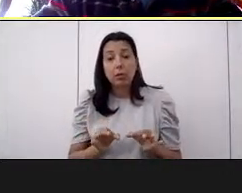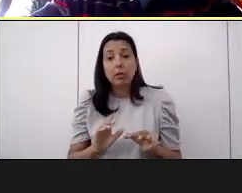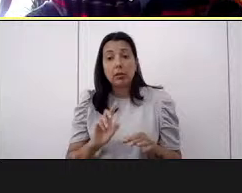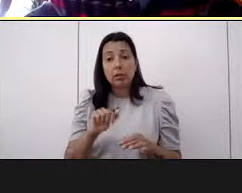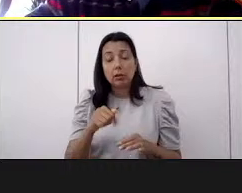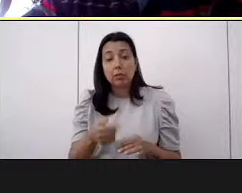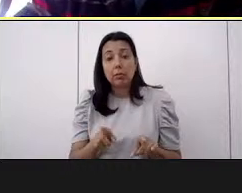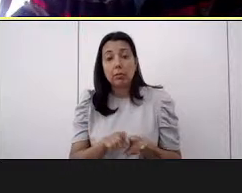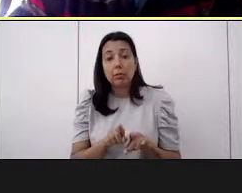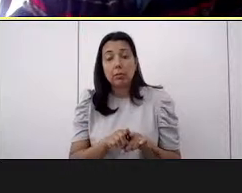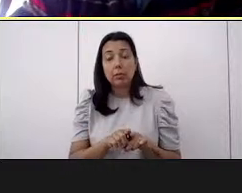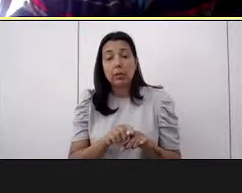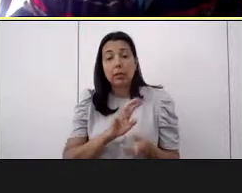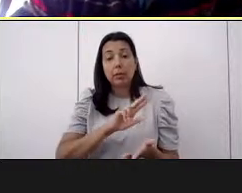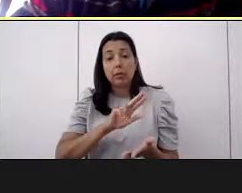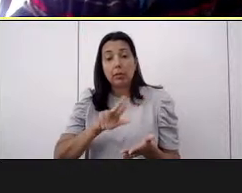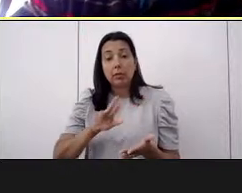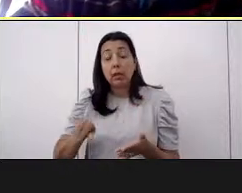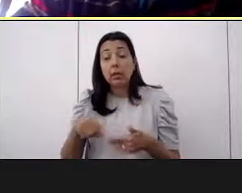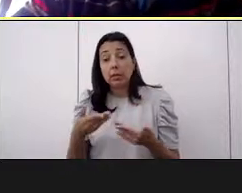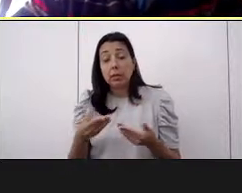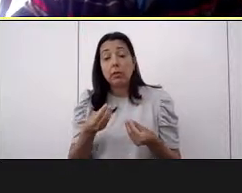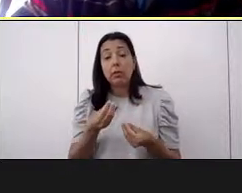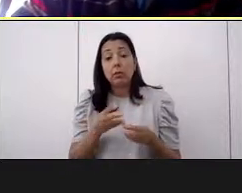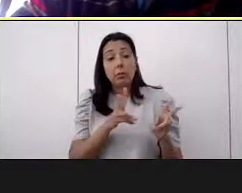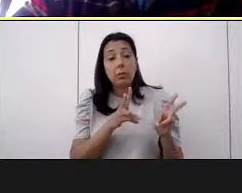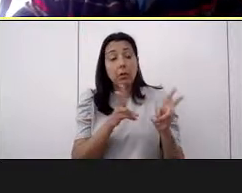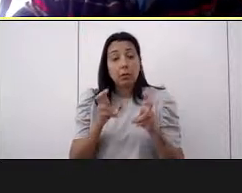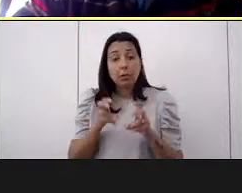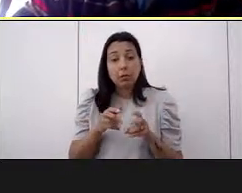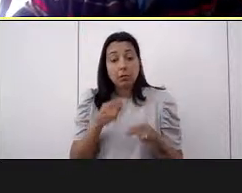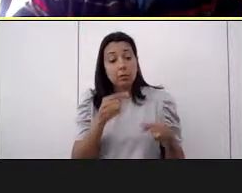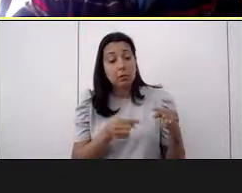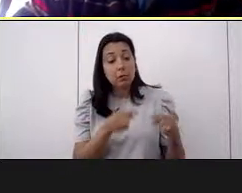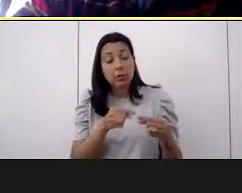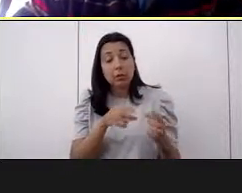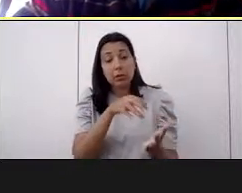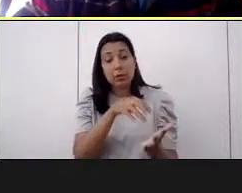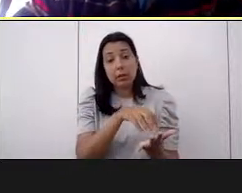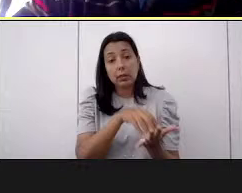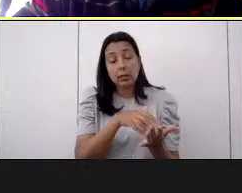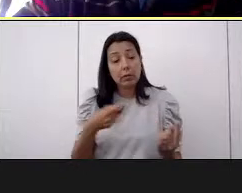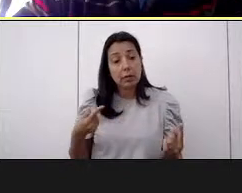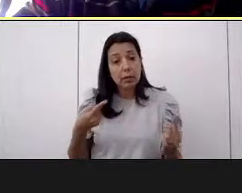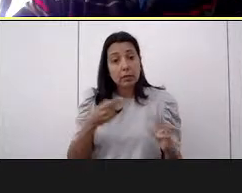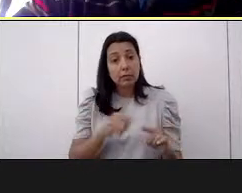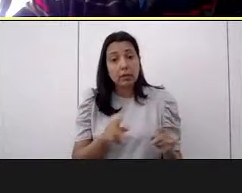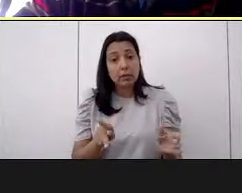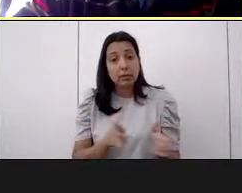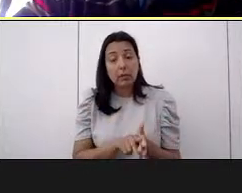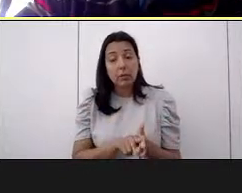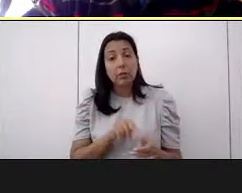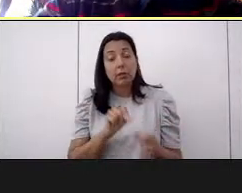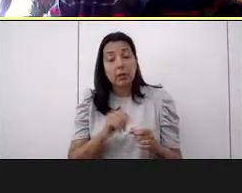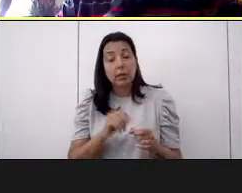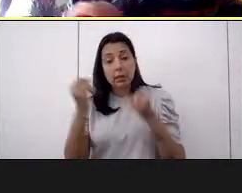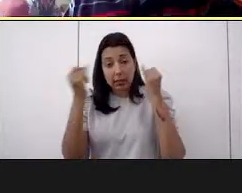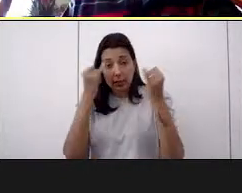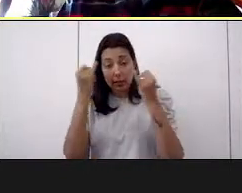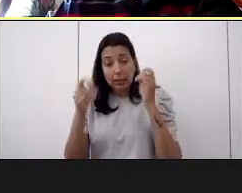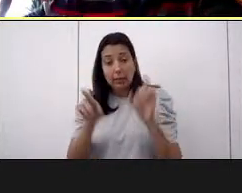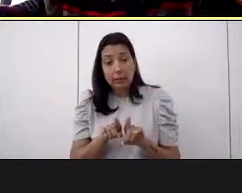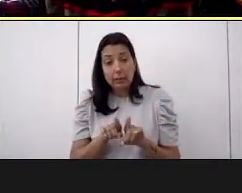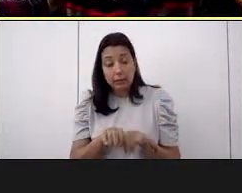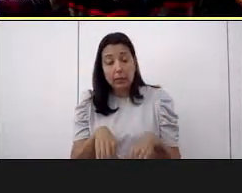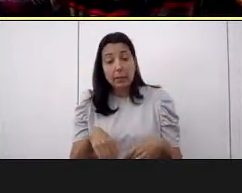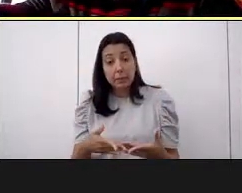French research on judicialization is rather critical. It emphasizes that resorting to the courts to